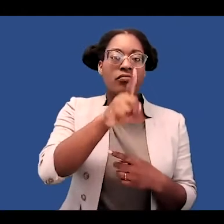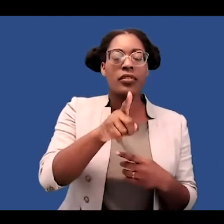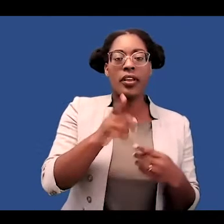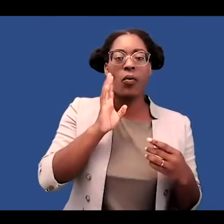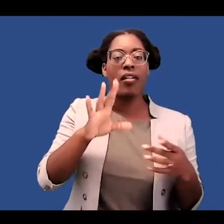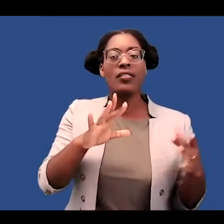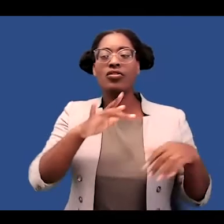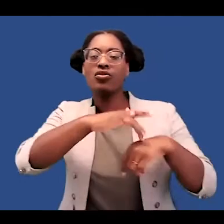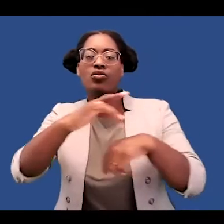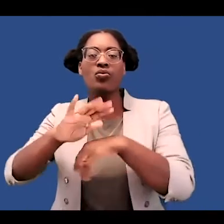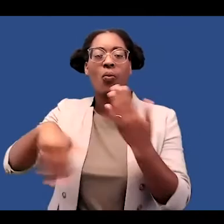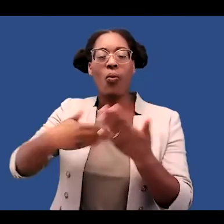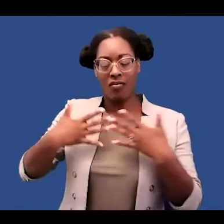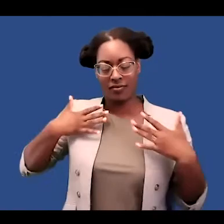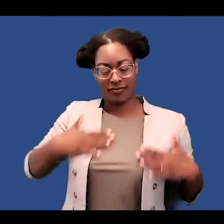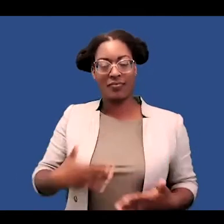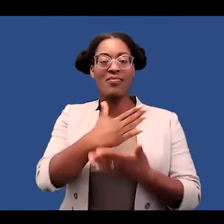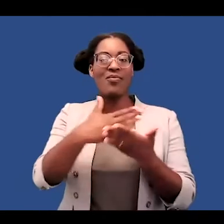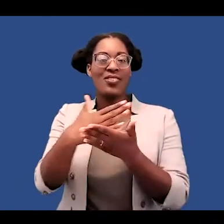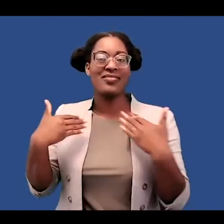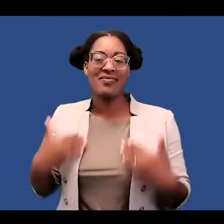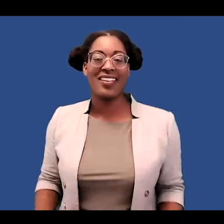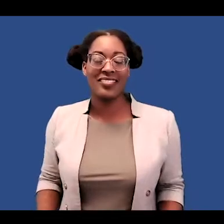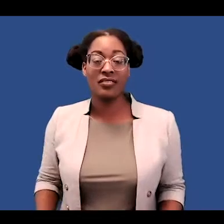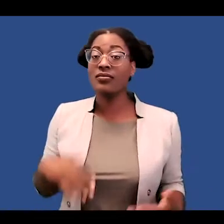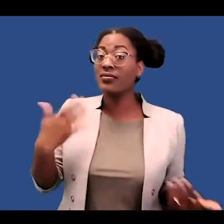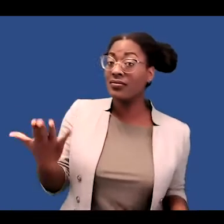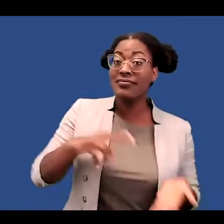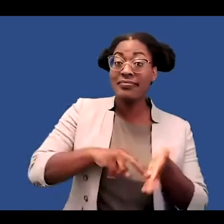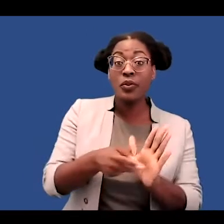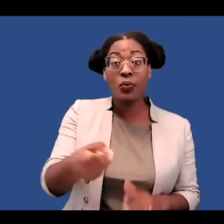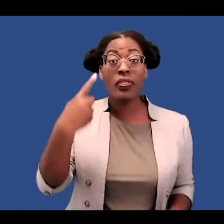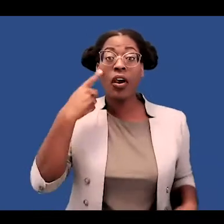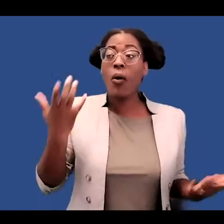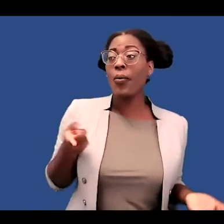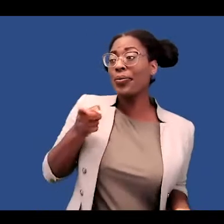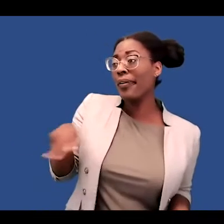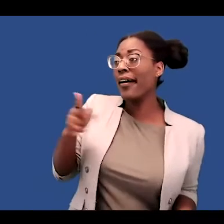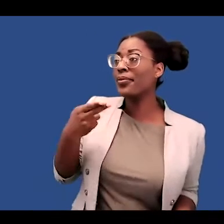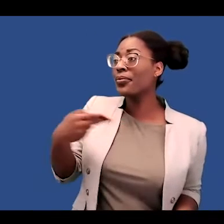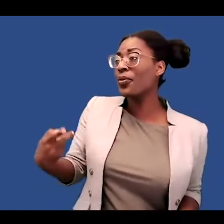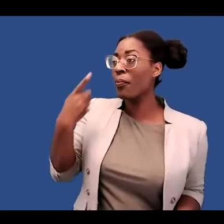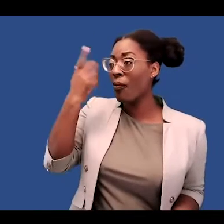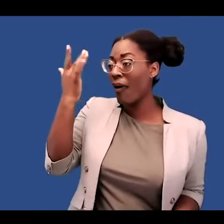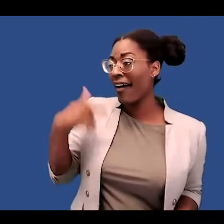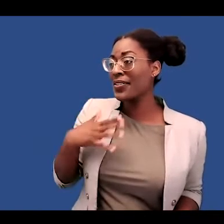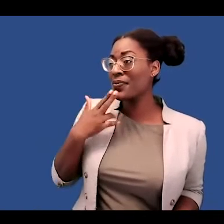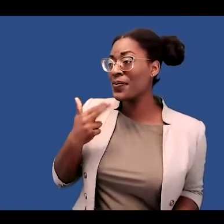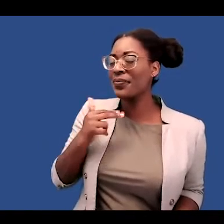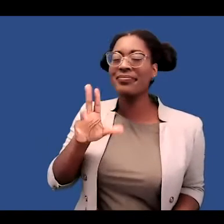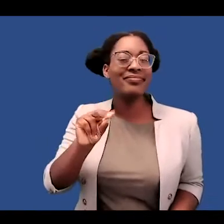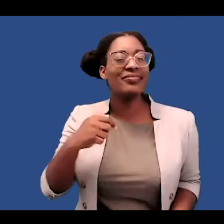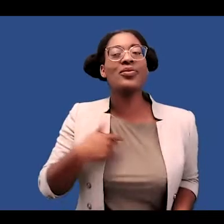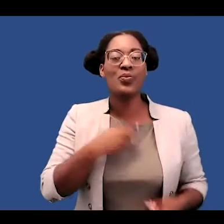think we out here hula hooping because it's cute. Just know it's a tribe of us out here that has this hula hoop, and we're using it as a vehicle for our